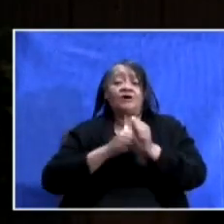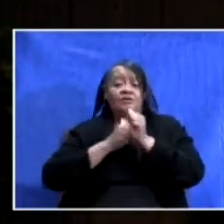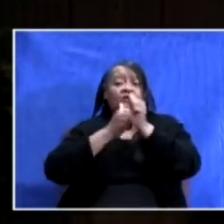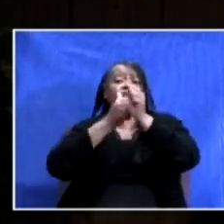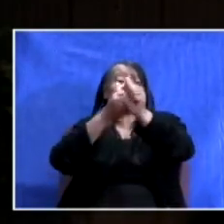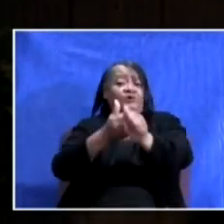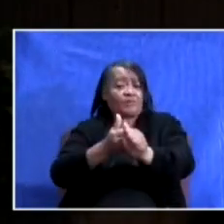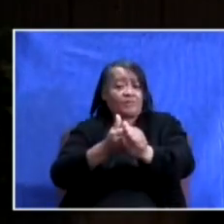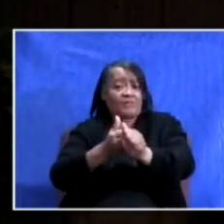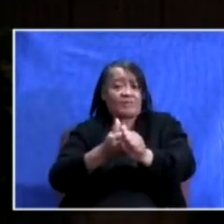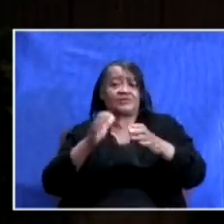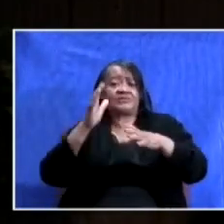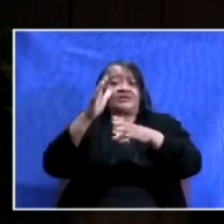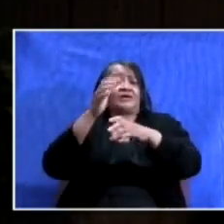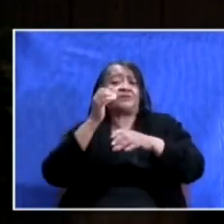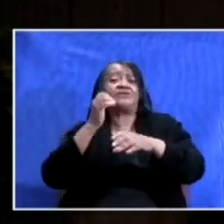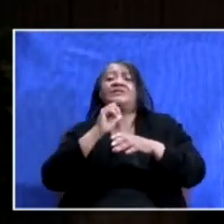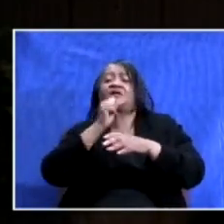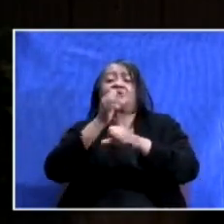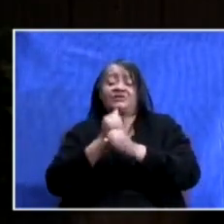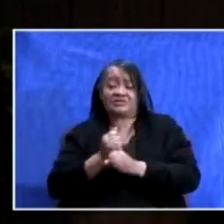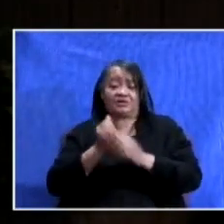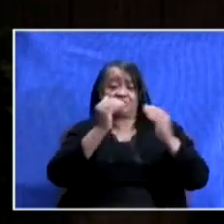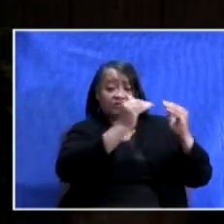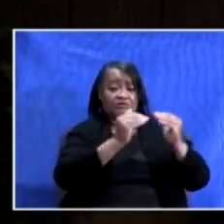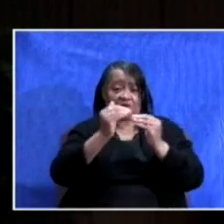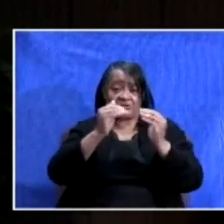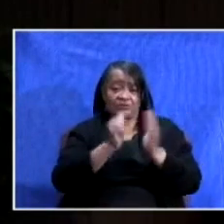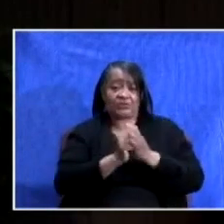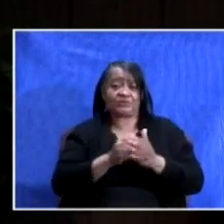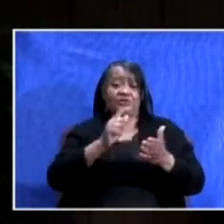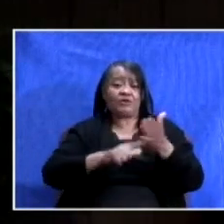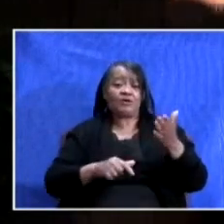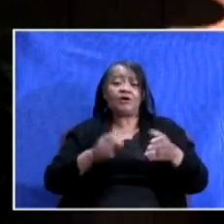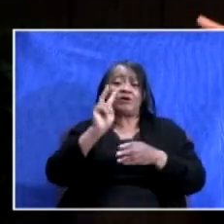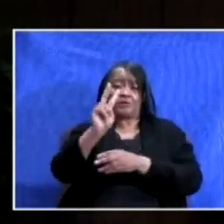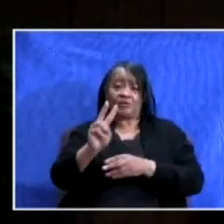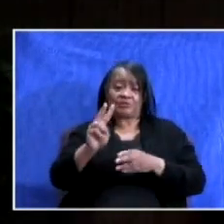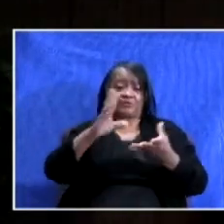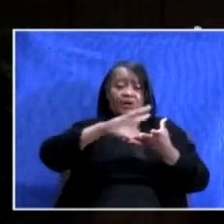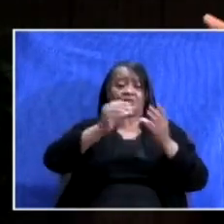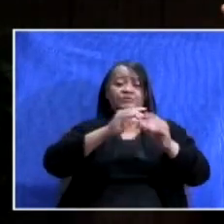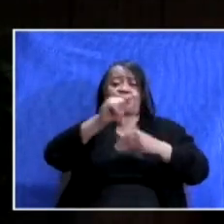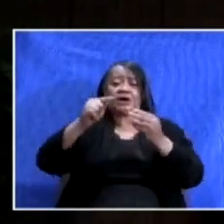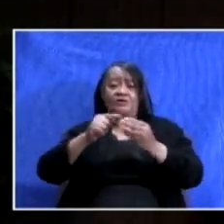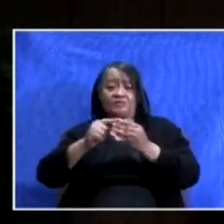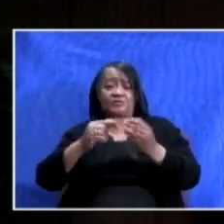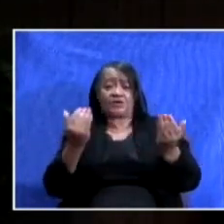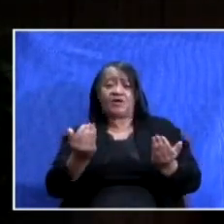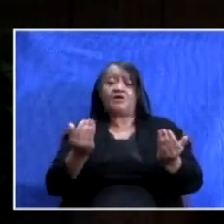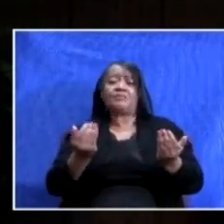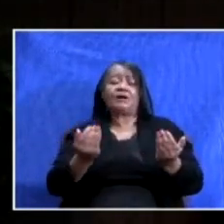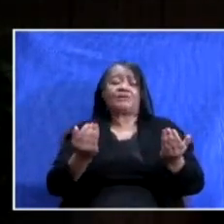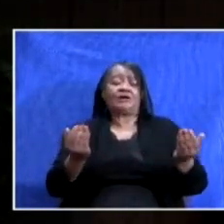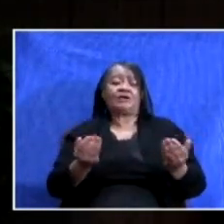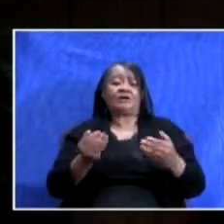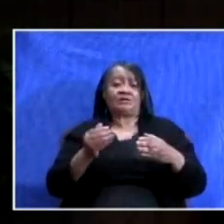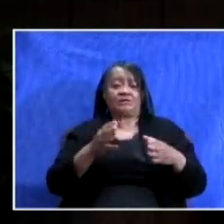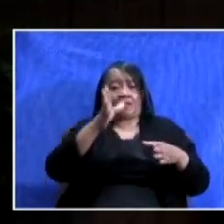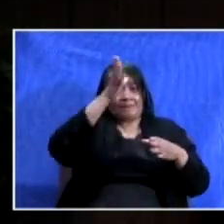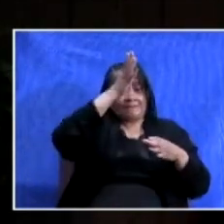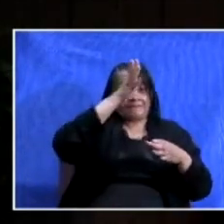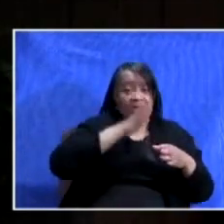pursued justice. And this is what these two parables are about. This